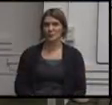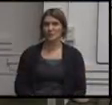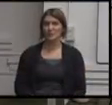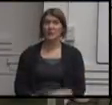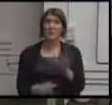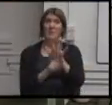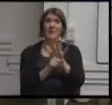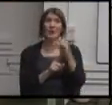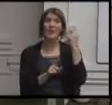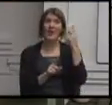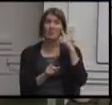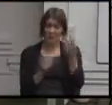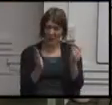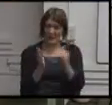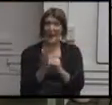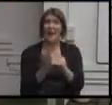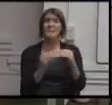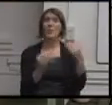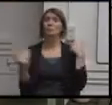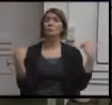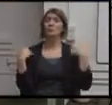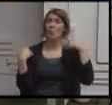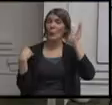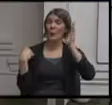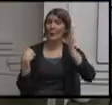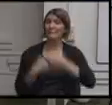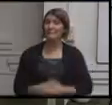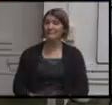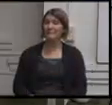was popular last year. We're looking forward to continuing it. So.